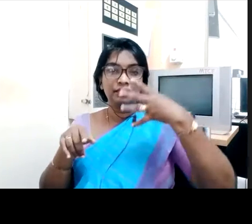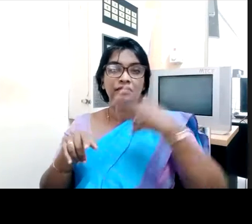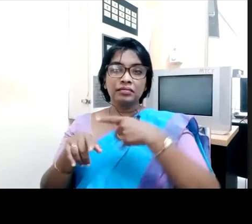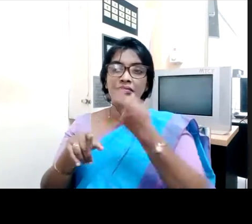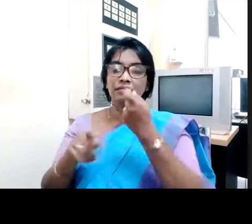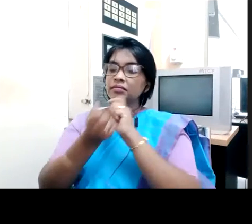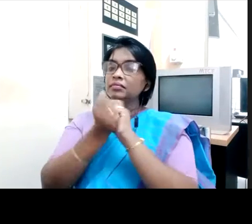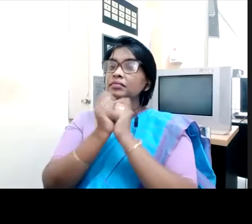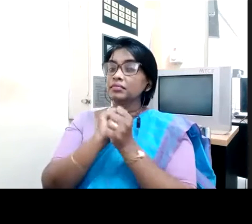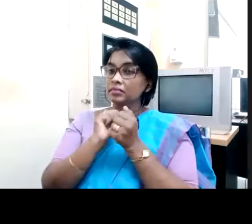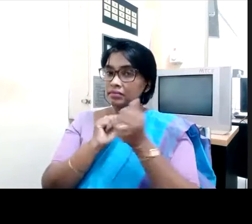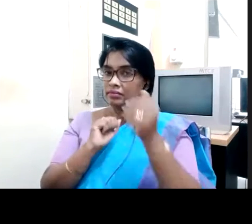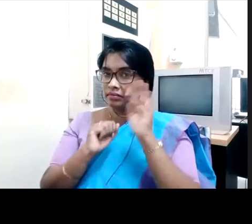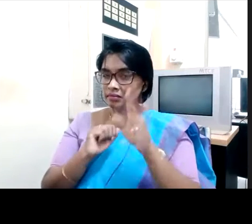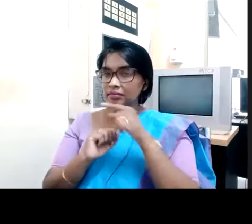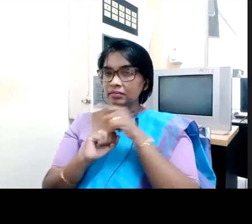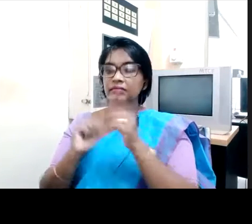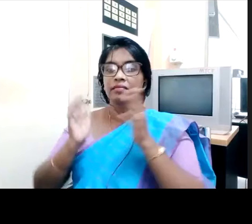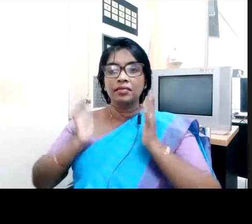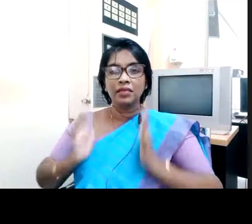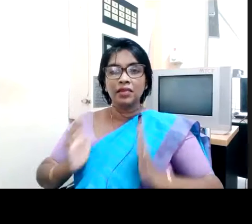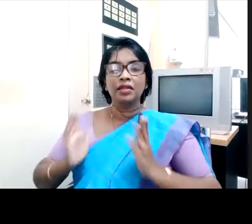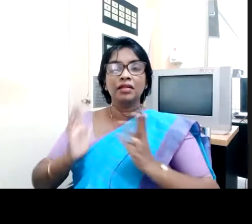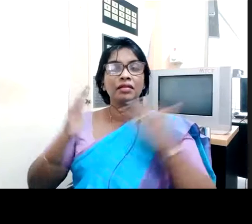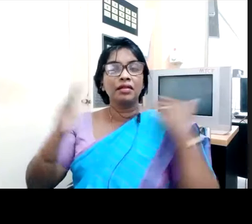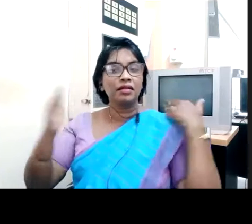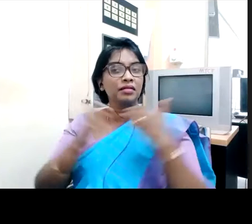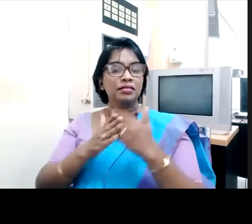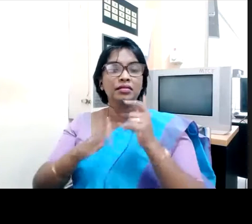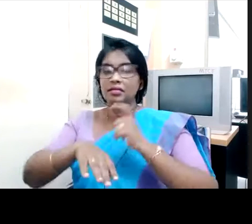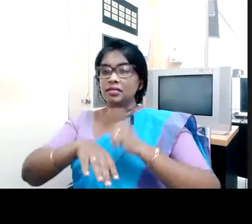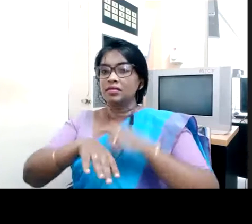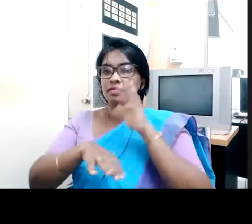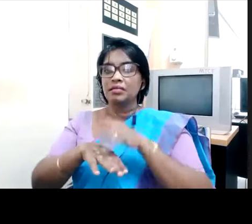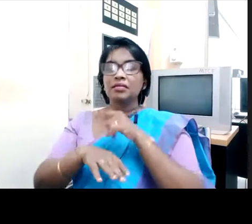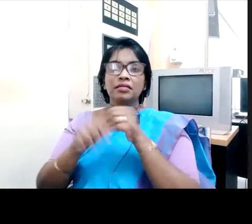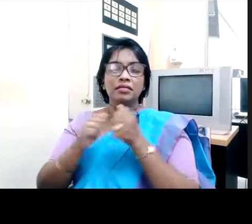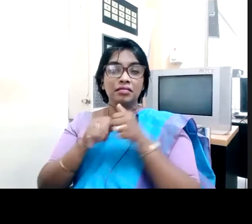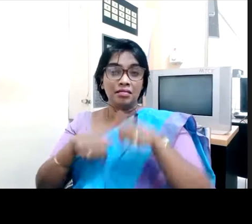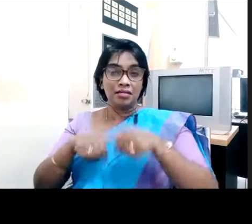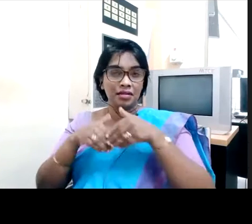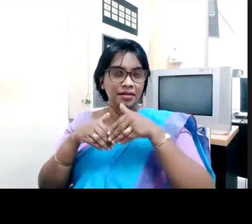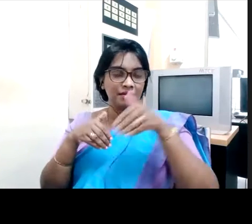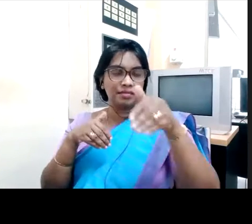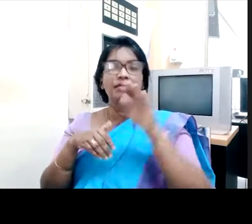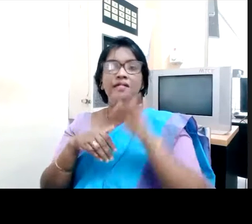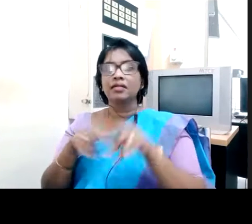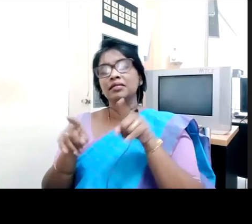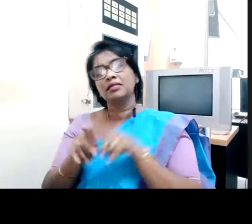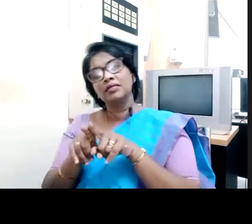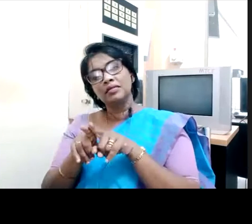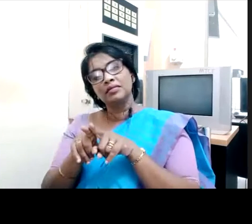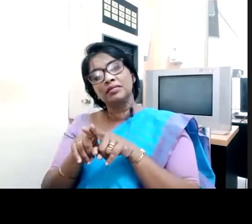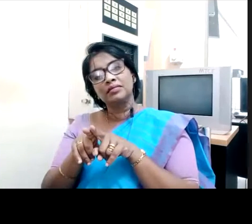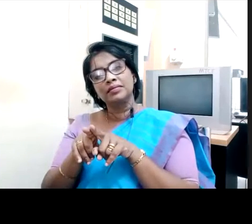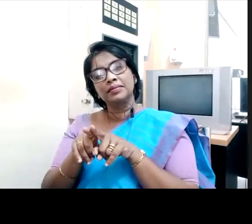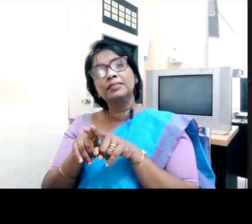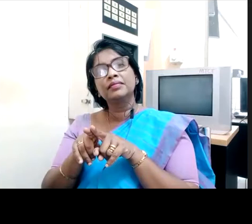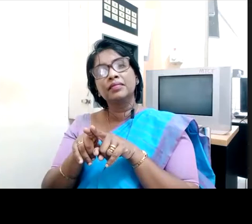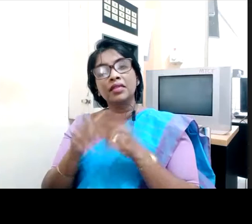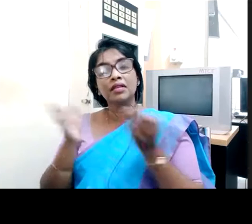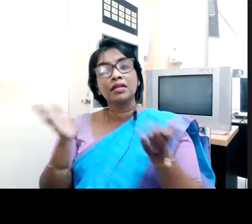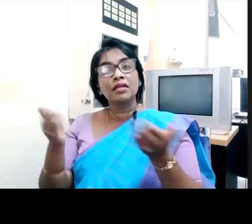human space up to now, we have been in a position of having to be in 4 industrial revolutions at the same